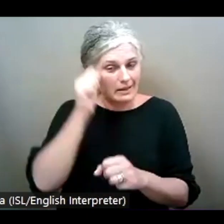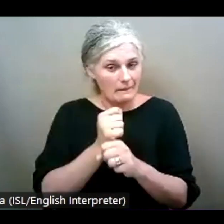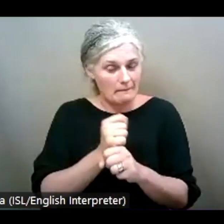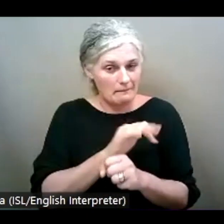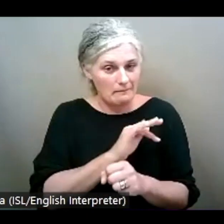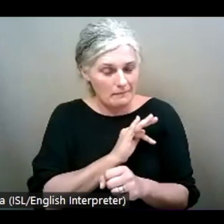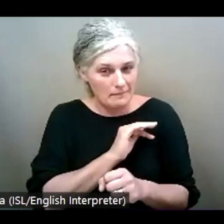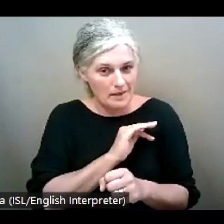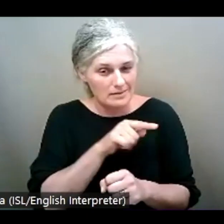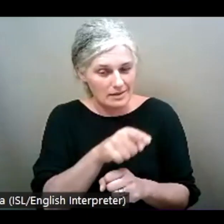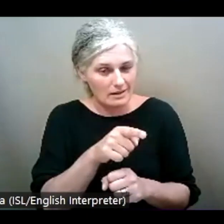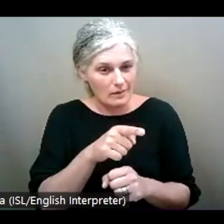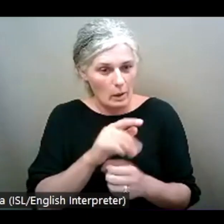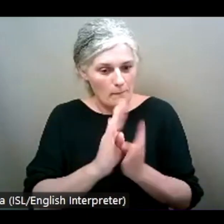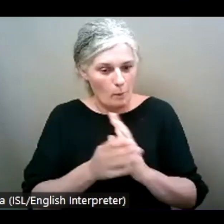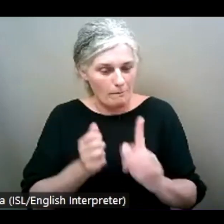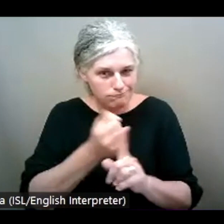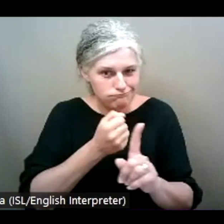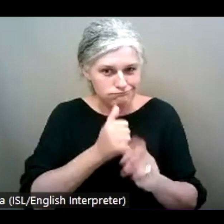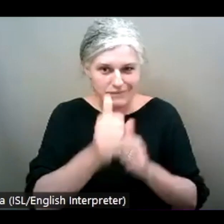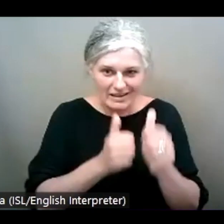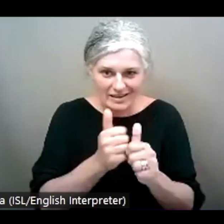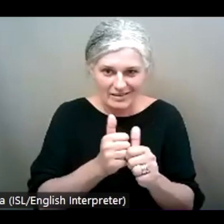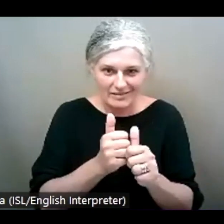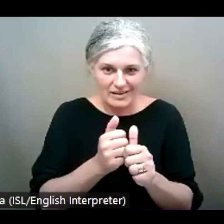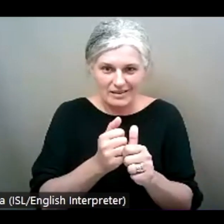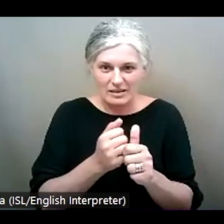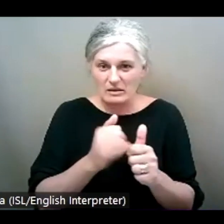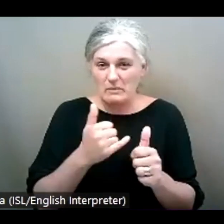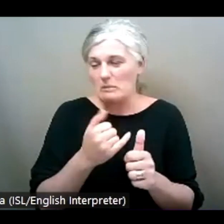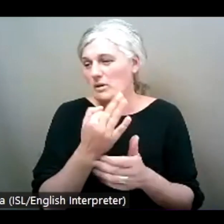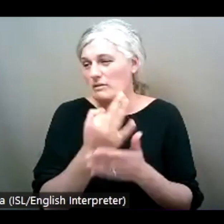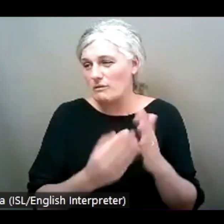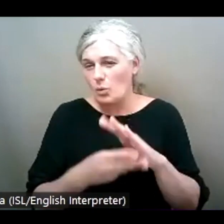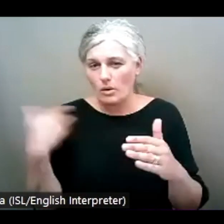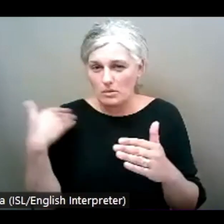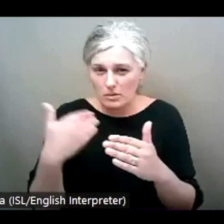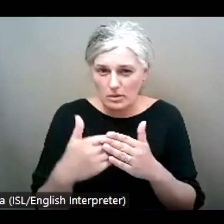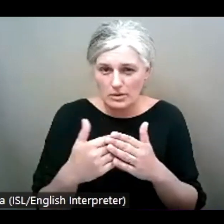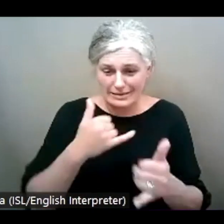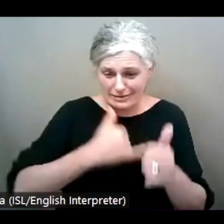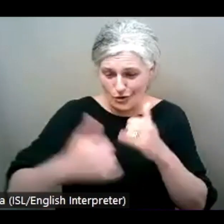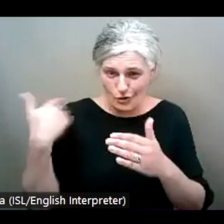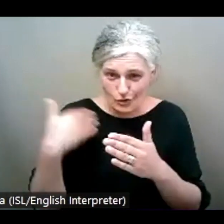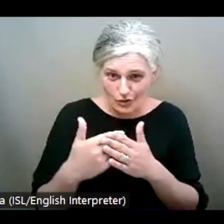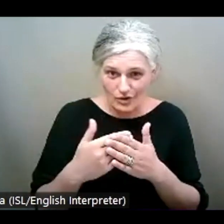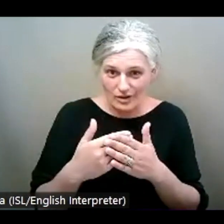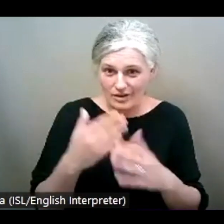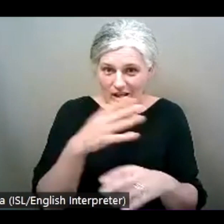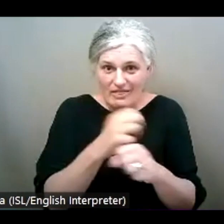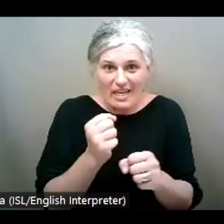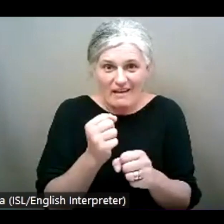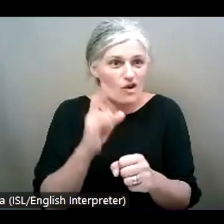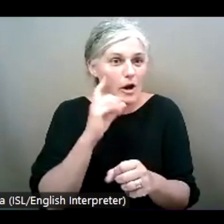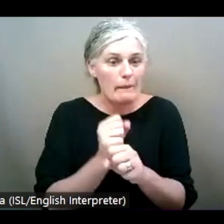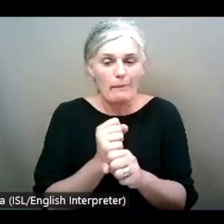of an activist, but over the last few weeks of training with me, they realised that they had never heard of the